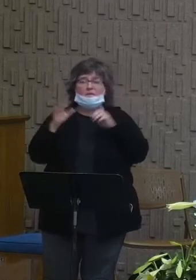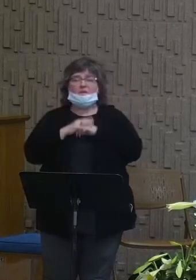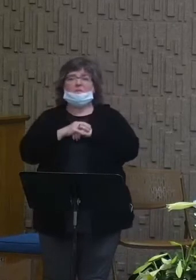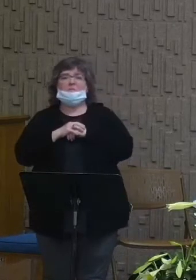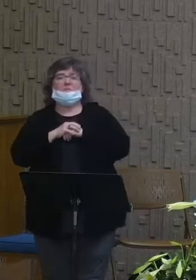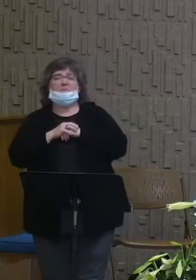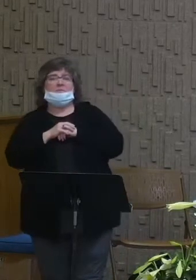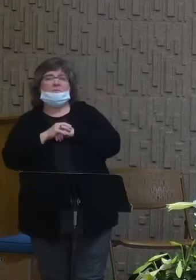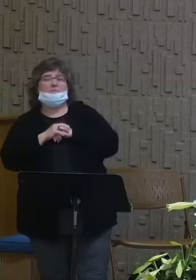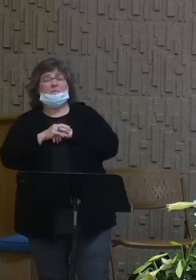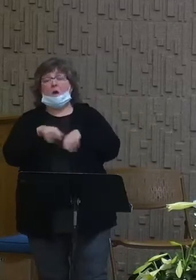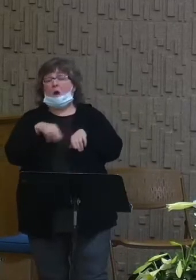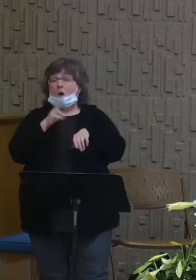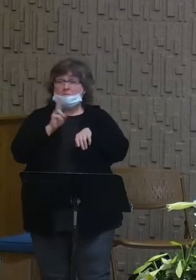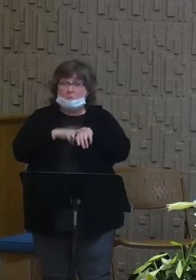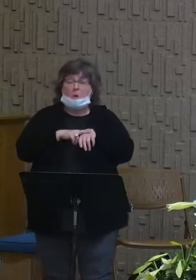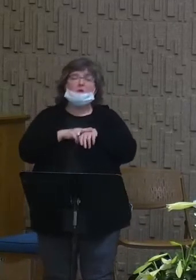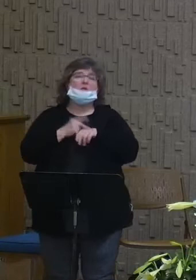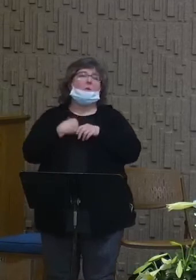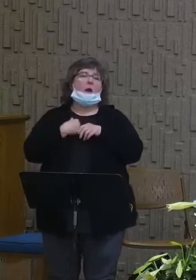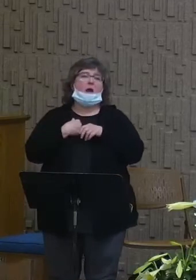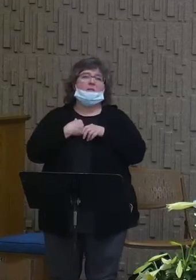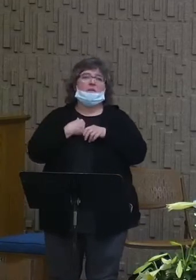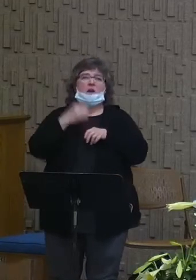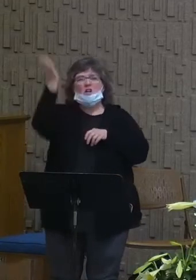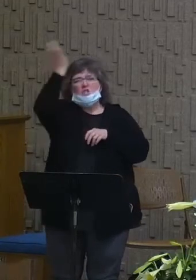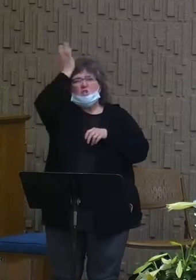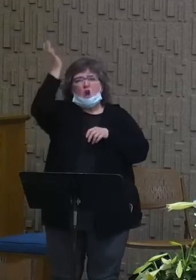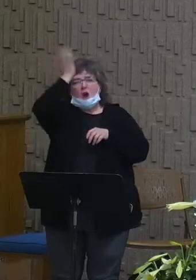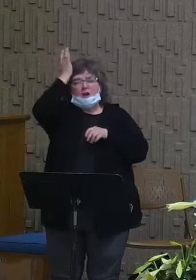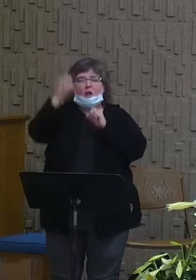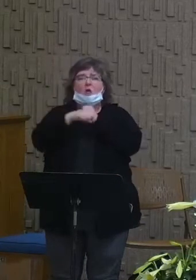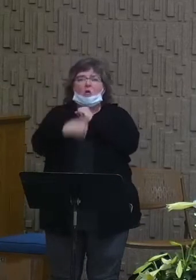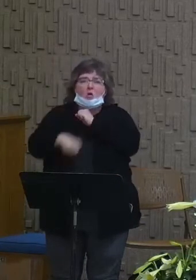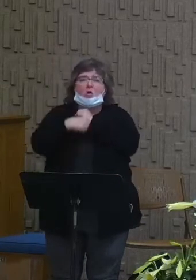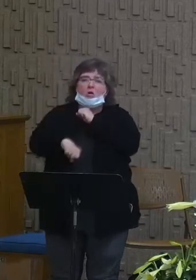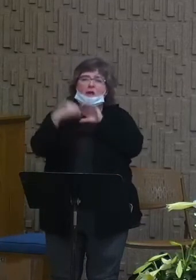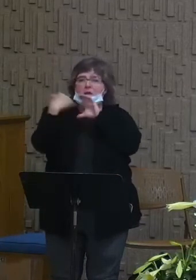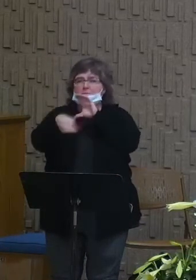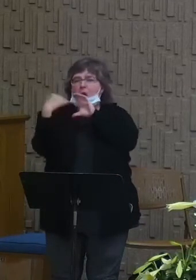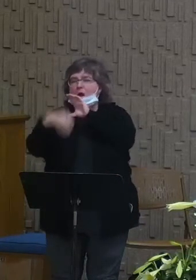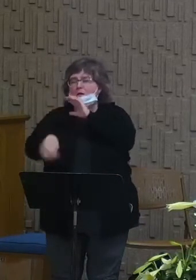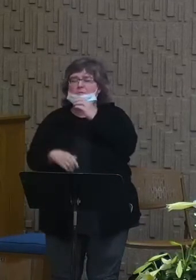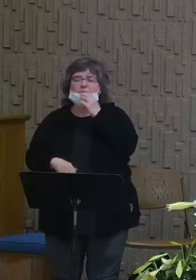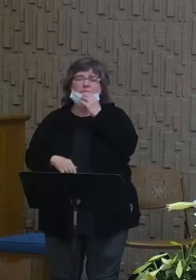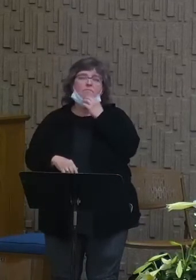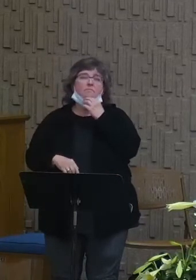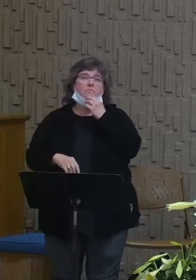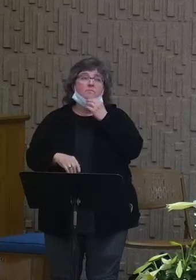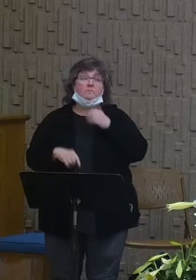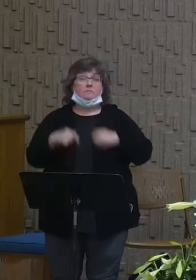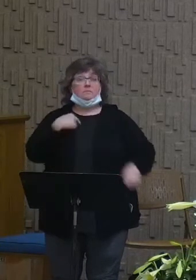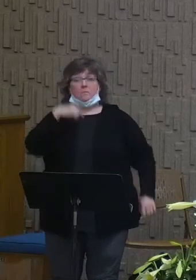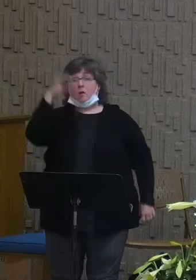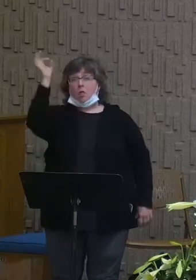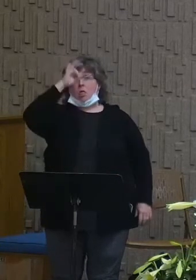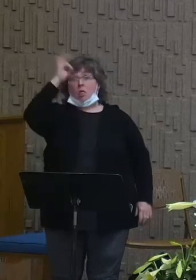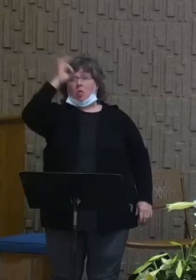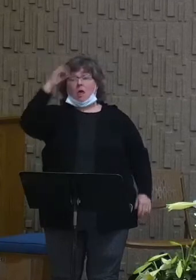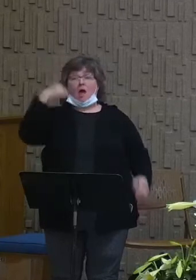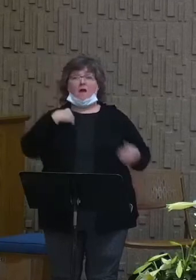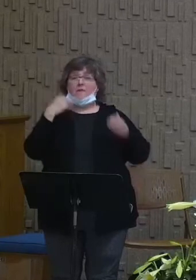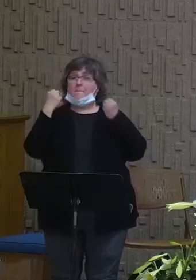sincerely. Of course, there's the junk email and the ads. And unknown to me, I have